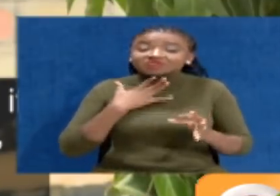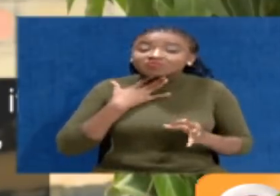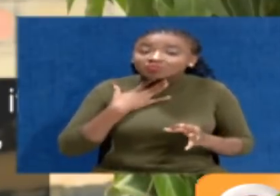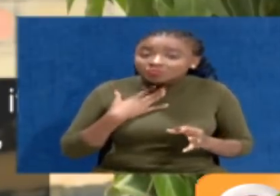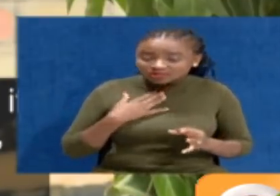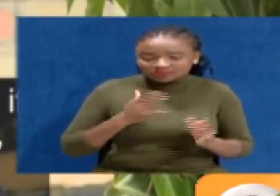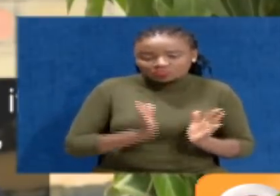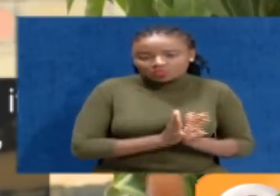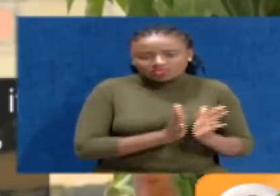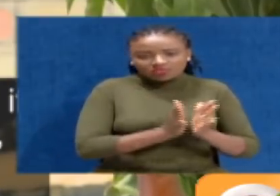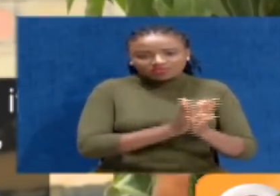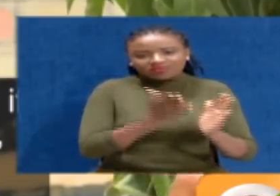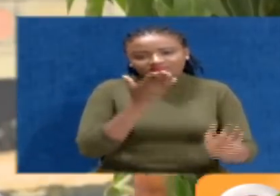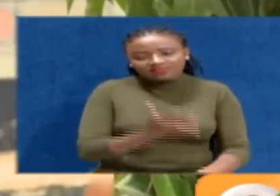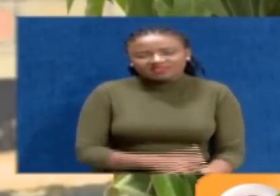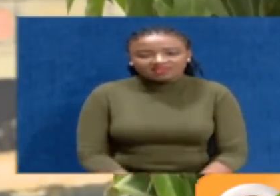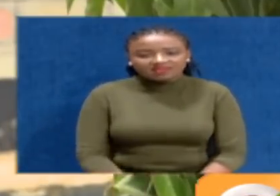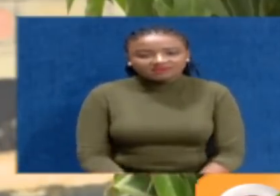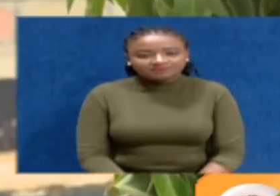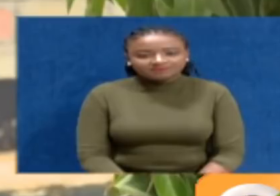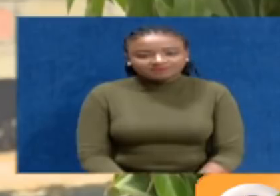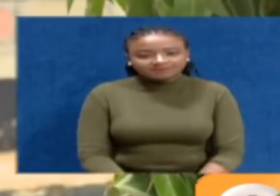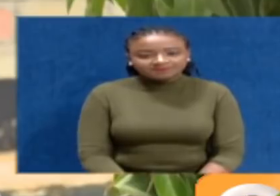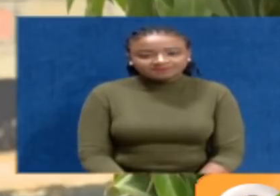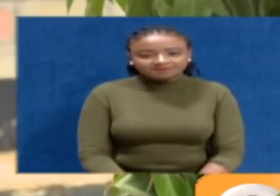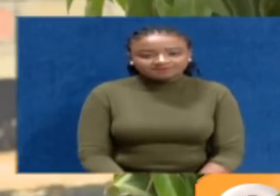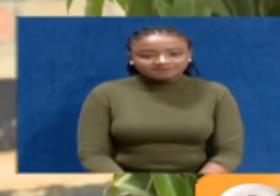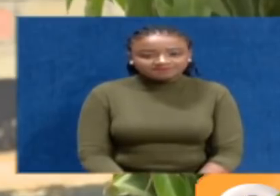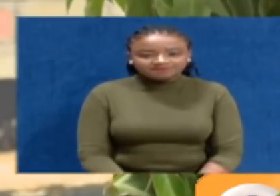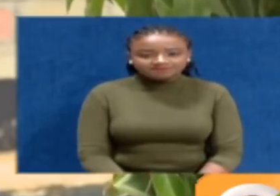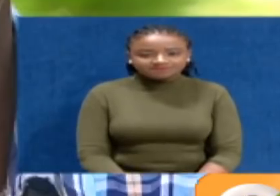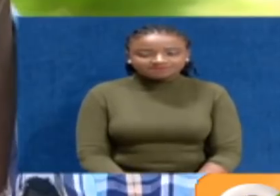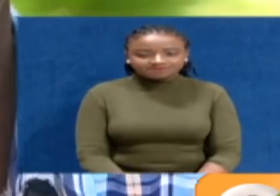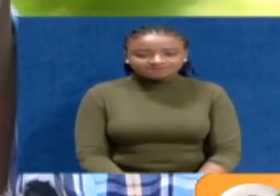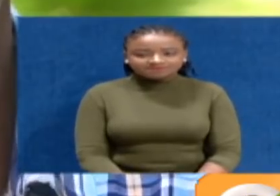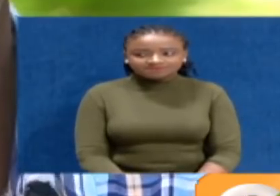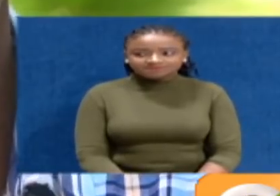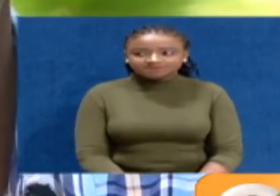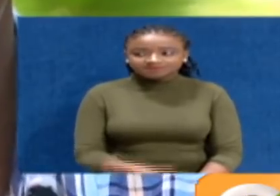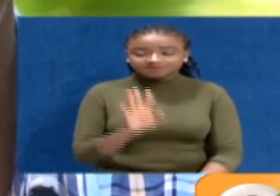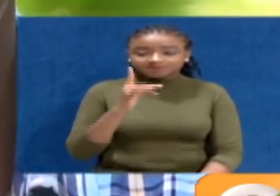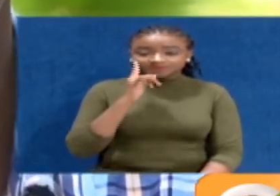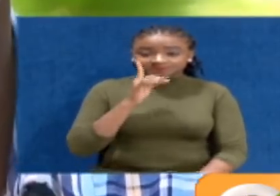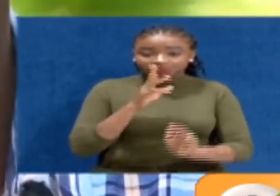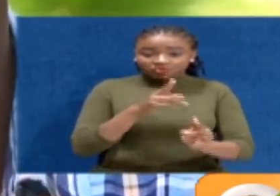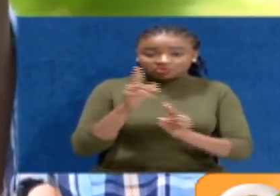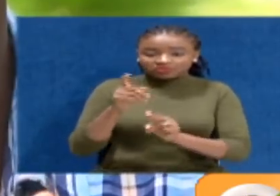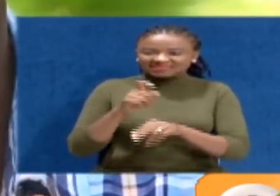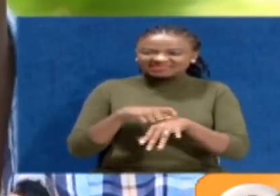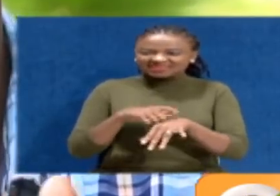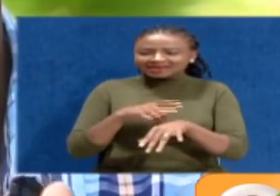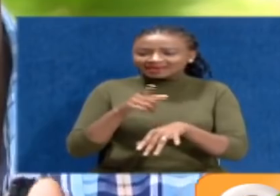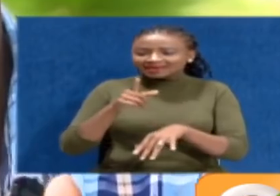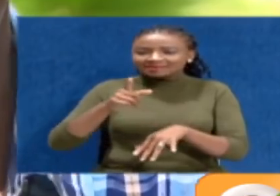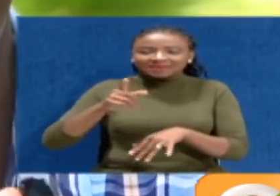utapendelea tutakuwa na wewe katika hiyo kusaidia wewe kwa makali ya ugonjwa. Normally it is easier when you get them